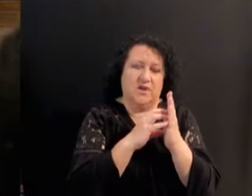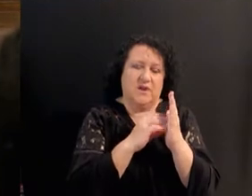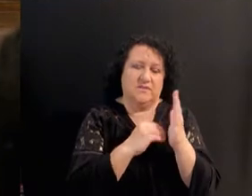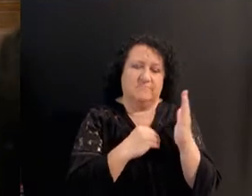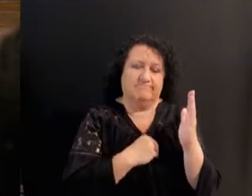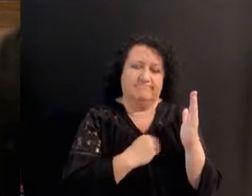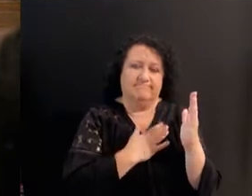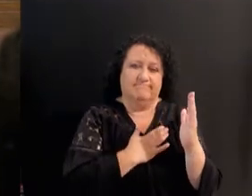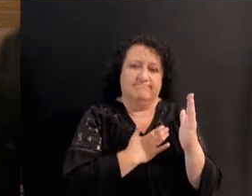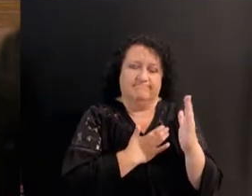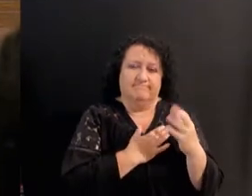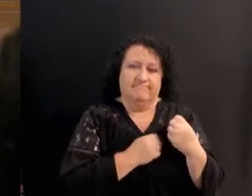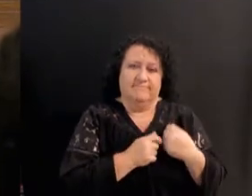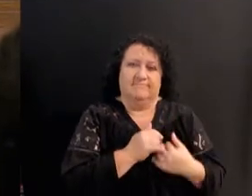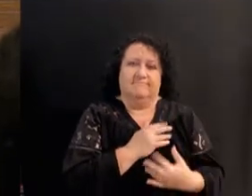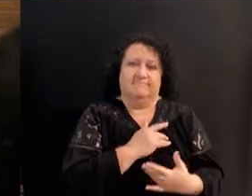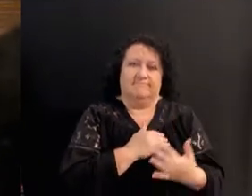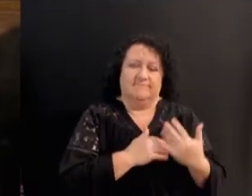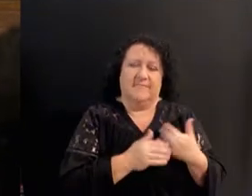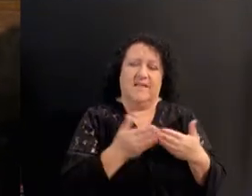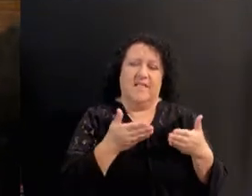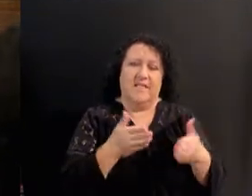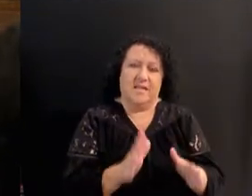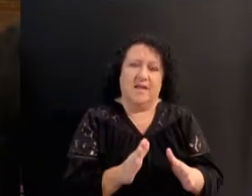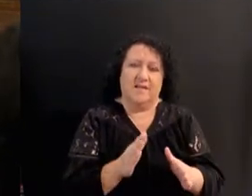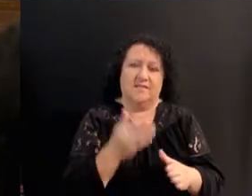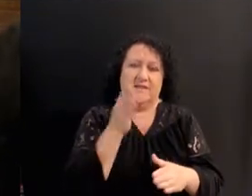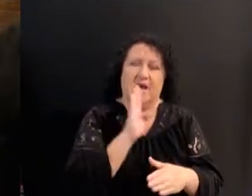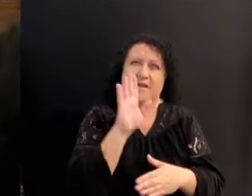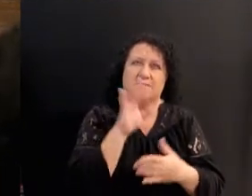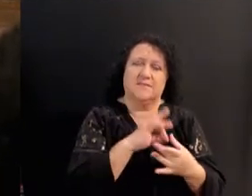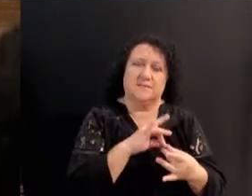Let the Spirit of God speak to you now